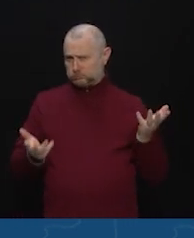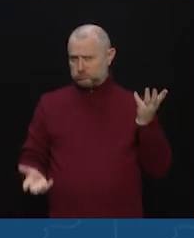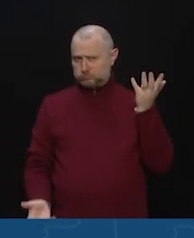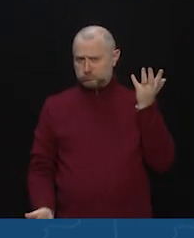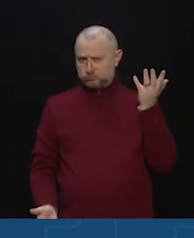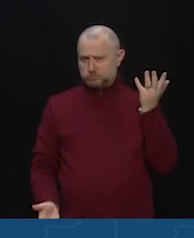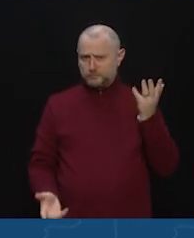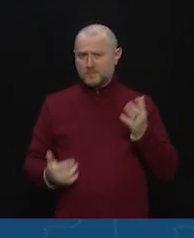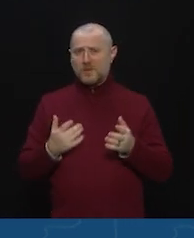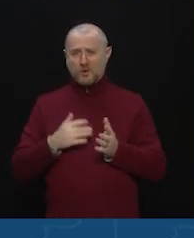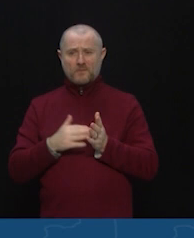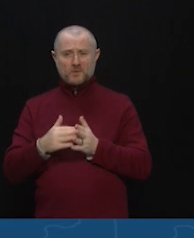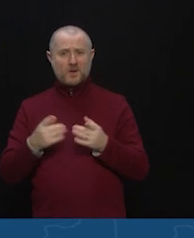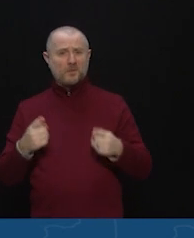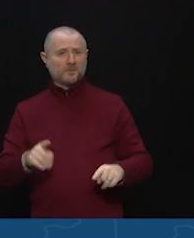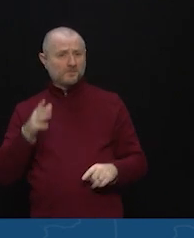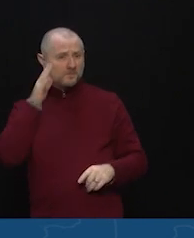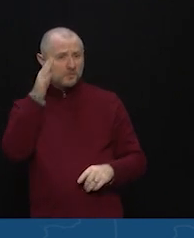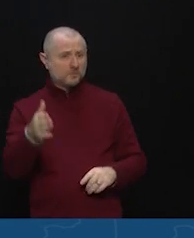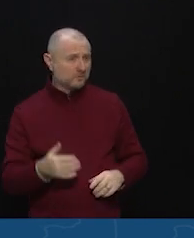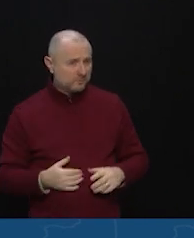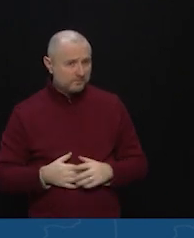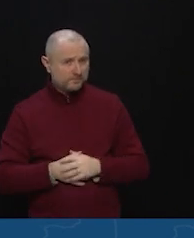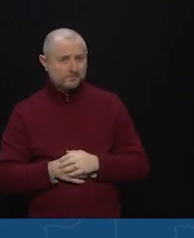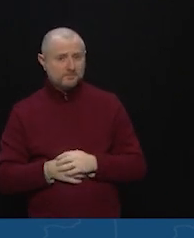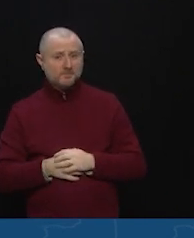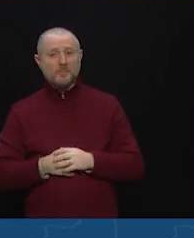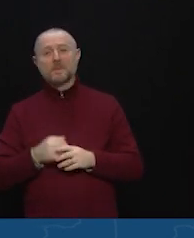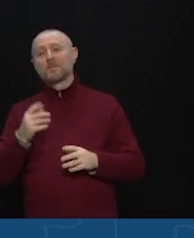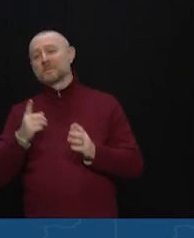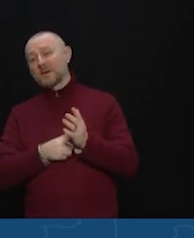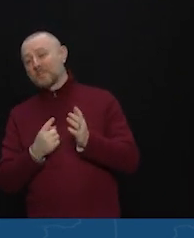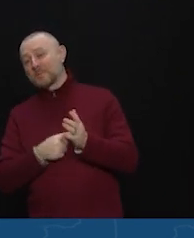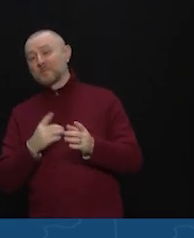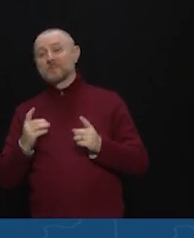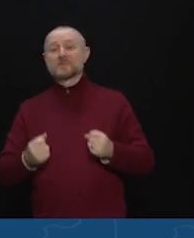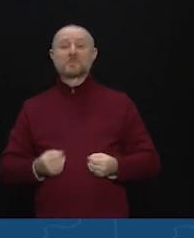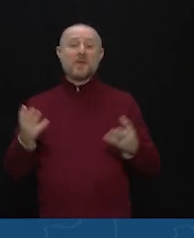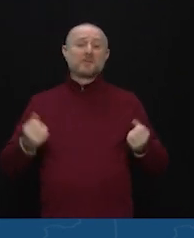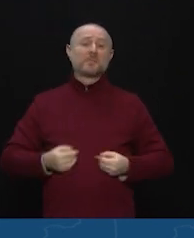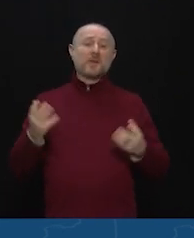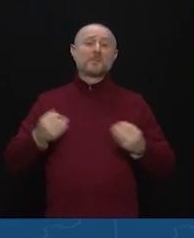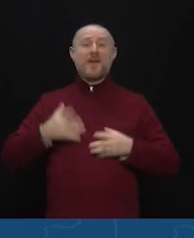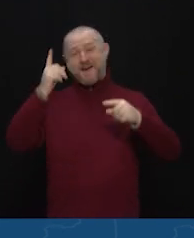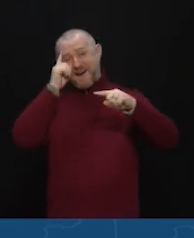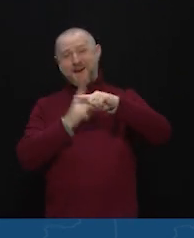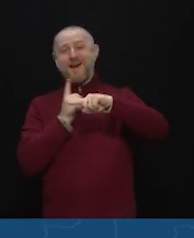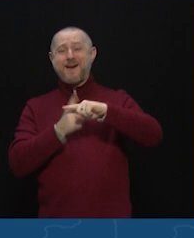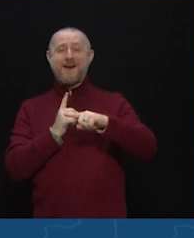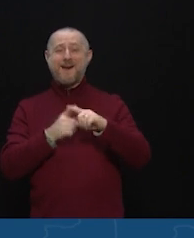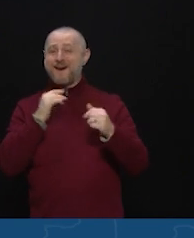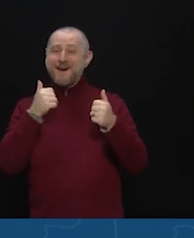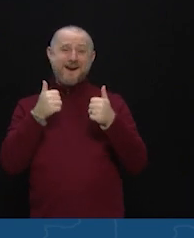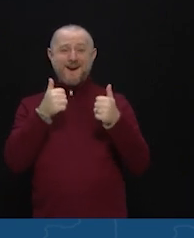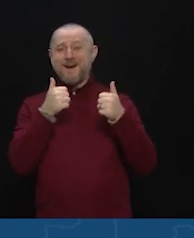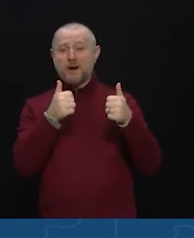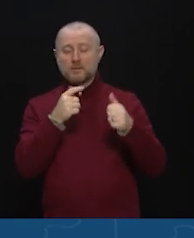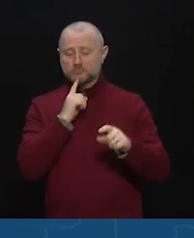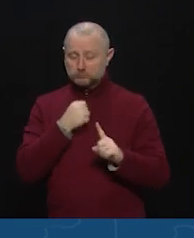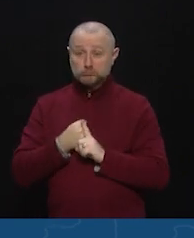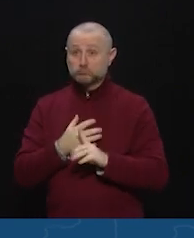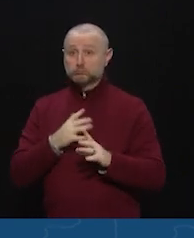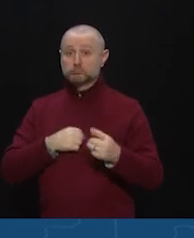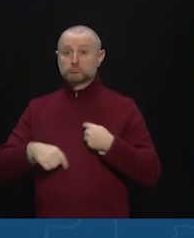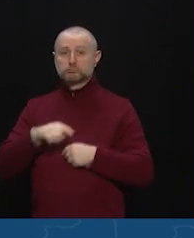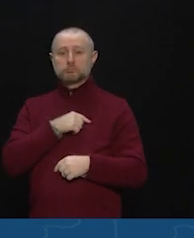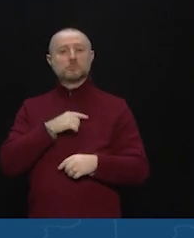to happen in the future. And you spend to that point, and again, you end up going backwards, right? And I think it's more important to have